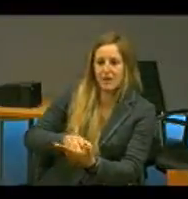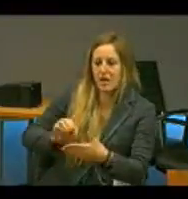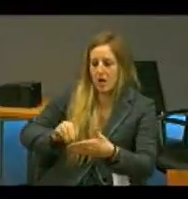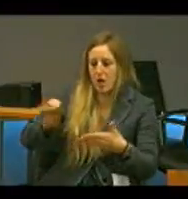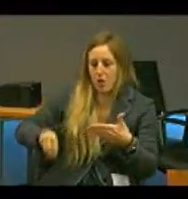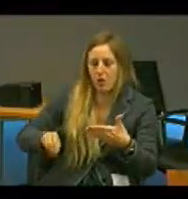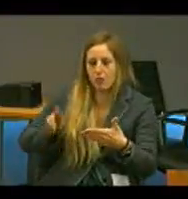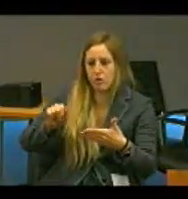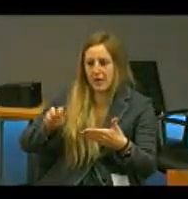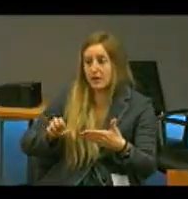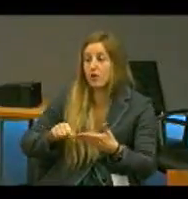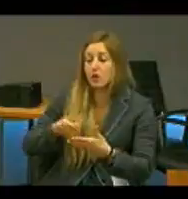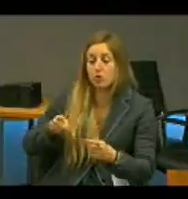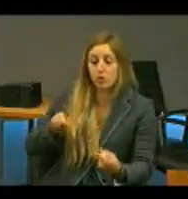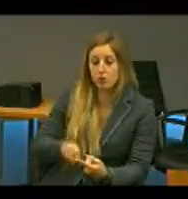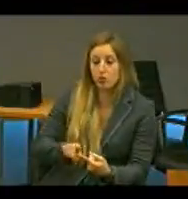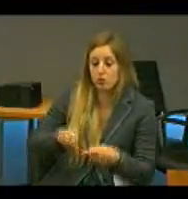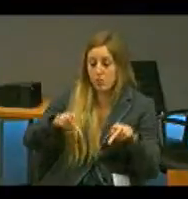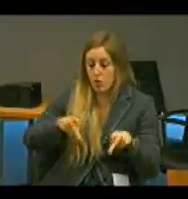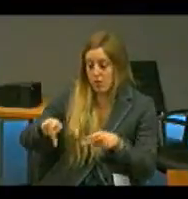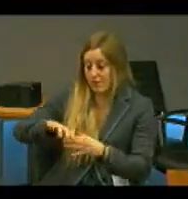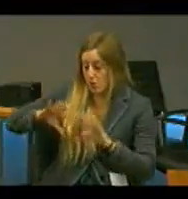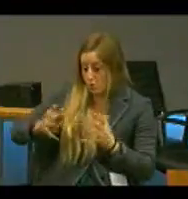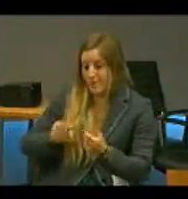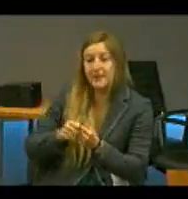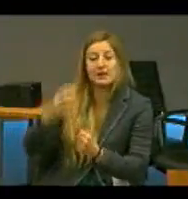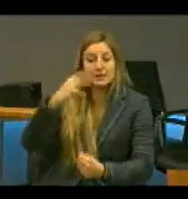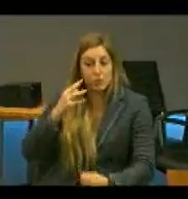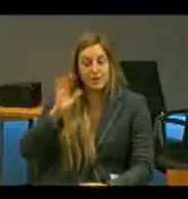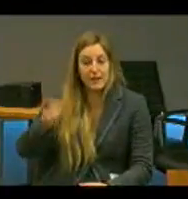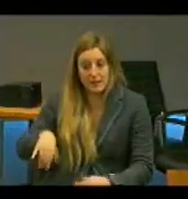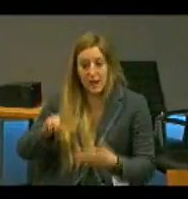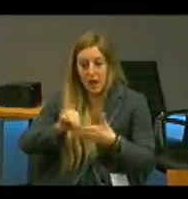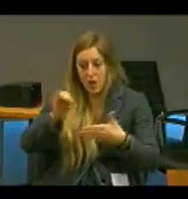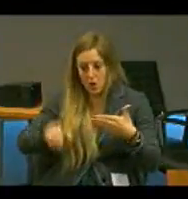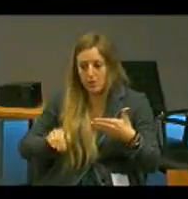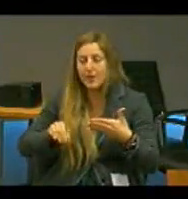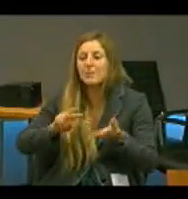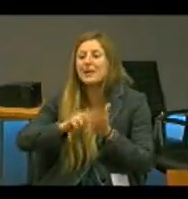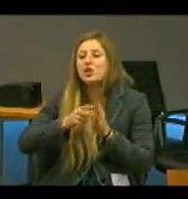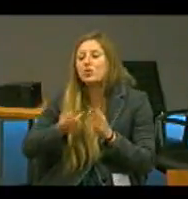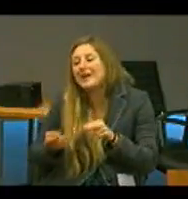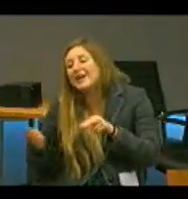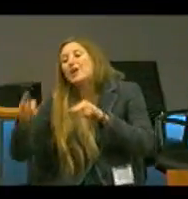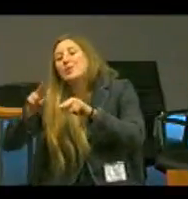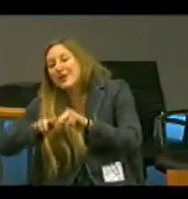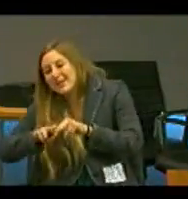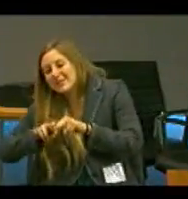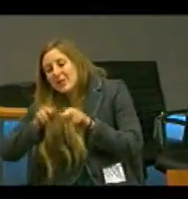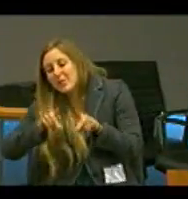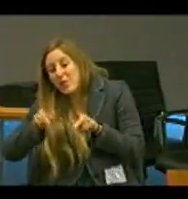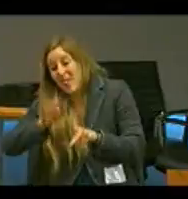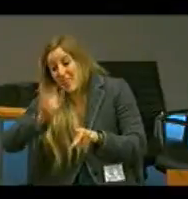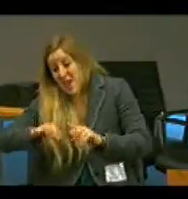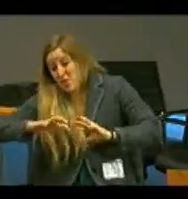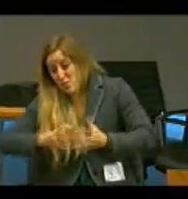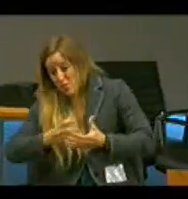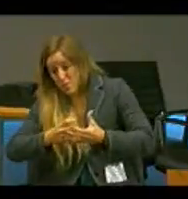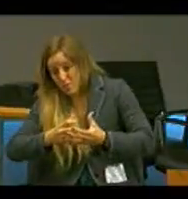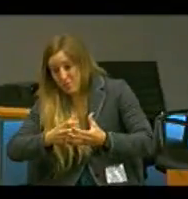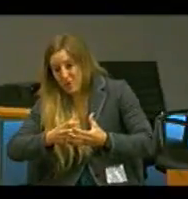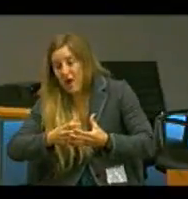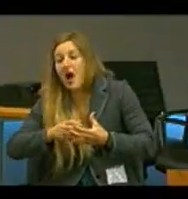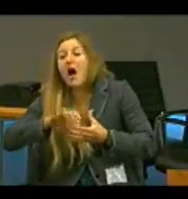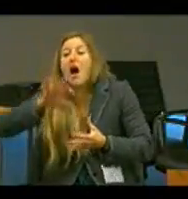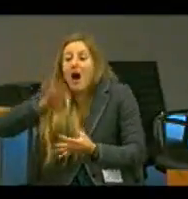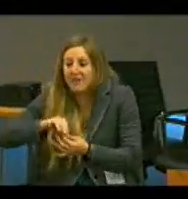group that experiences an outcome, you tend to increase the proportion that group makes up of persons who